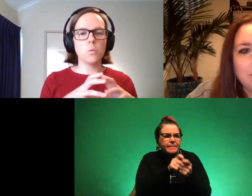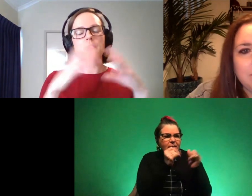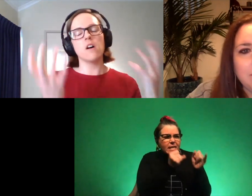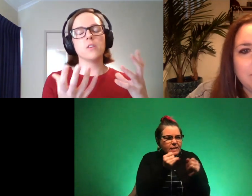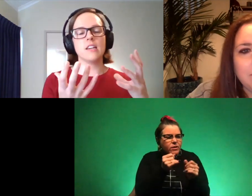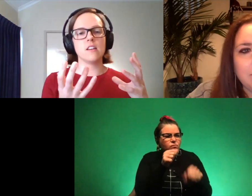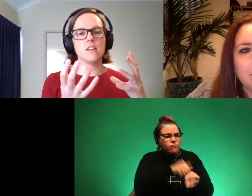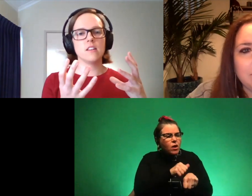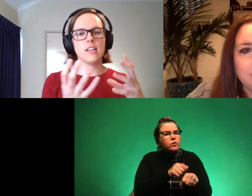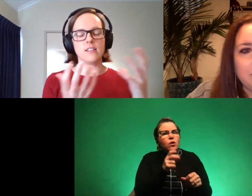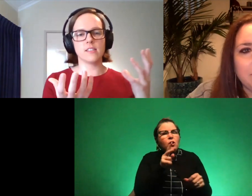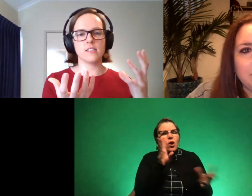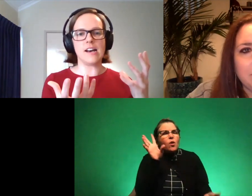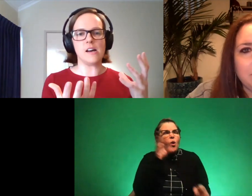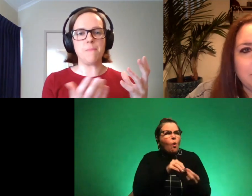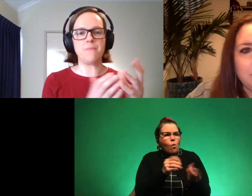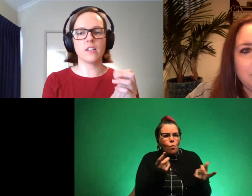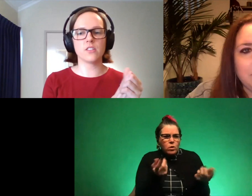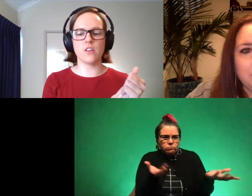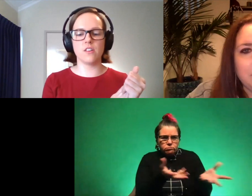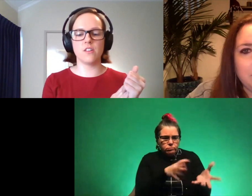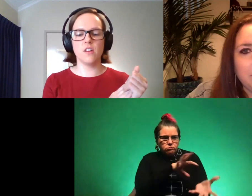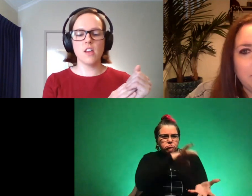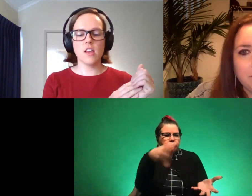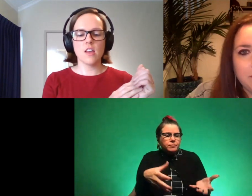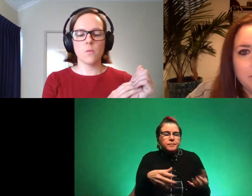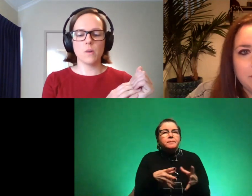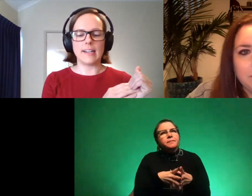look at what the whole thing is.